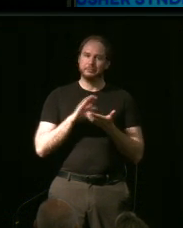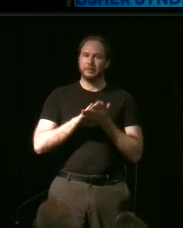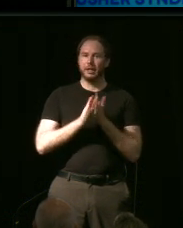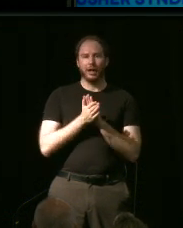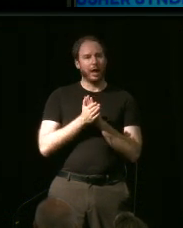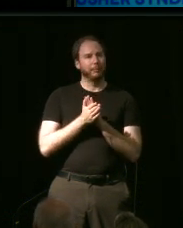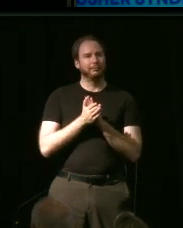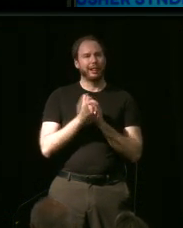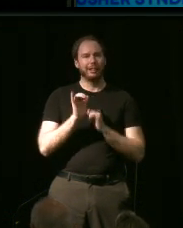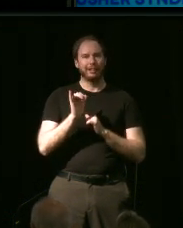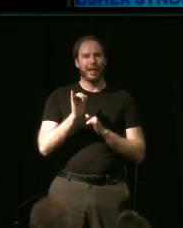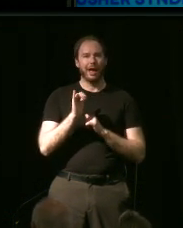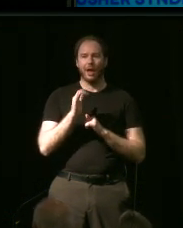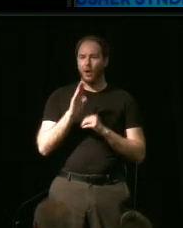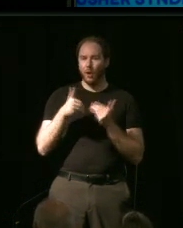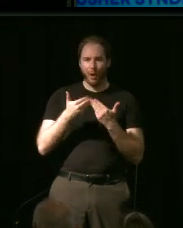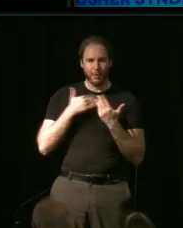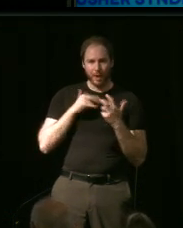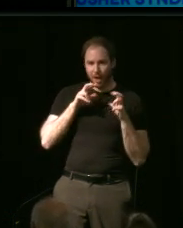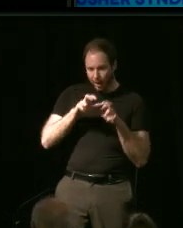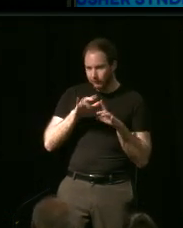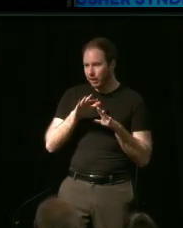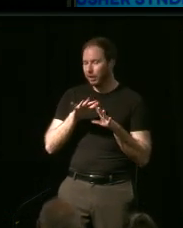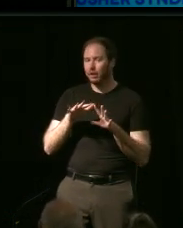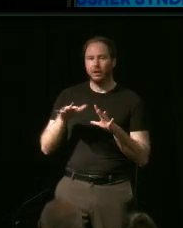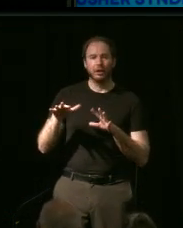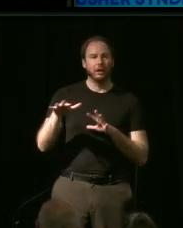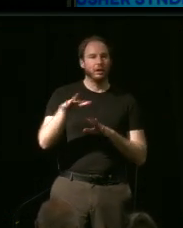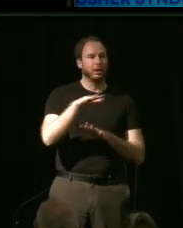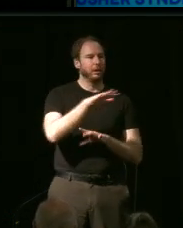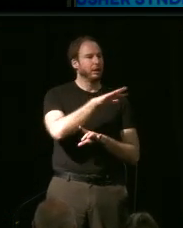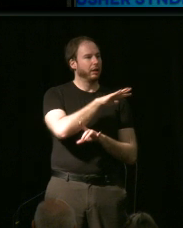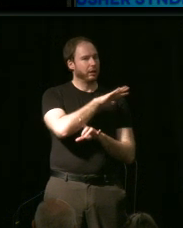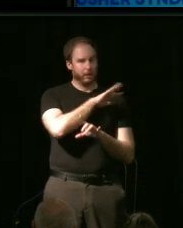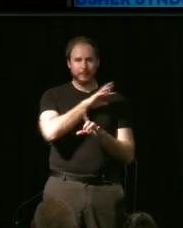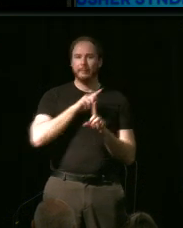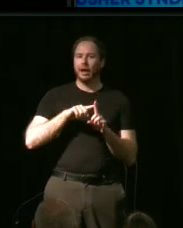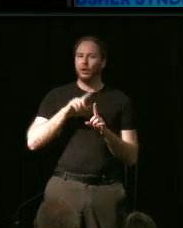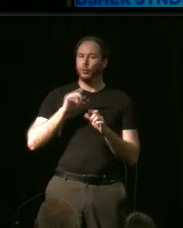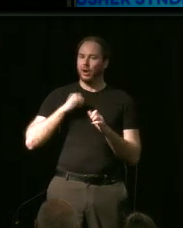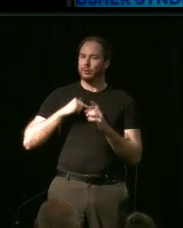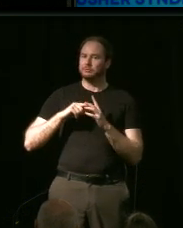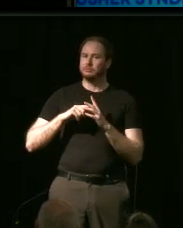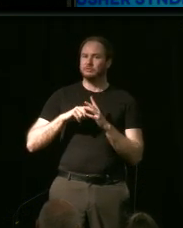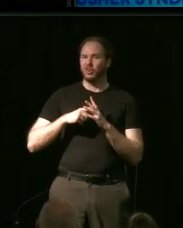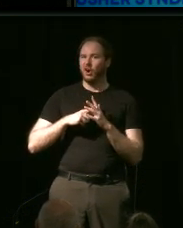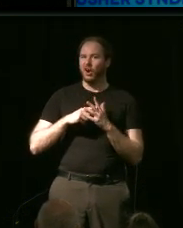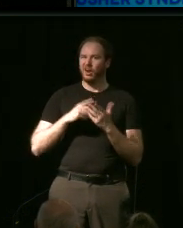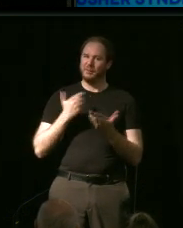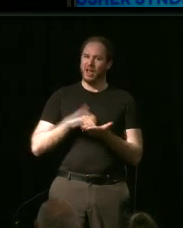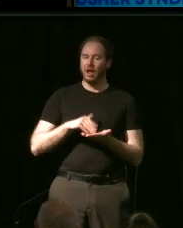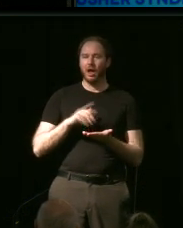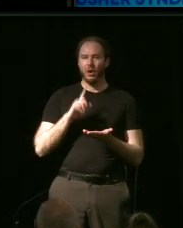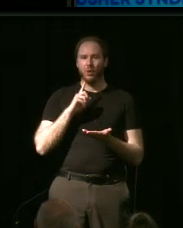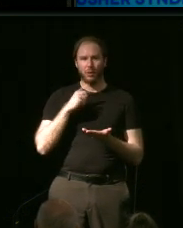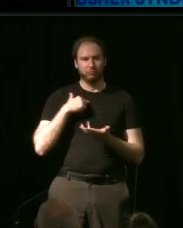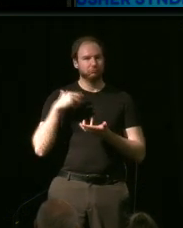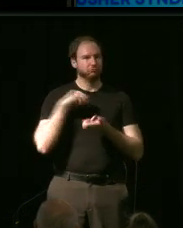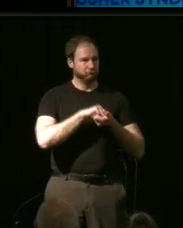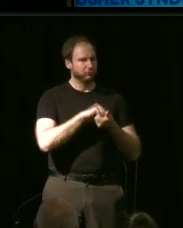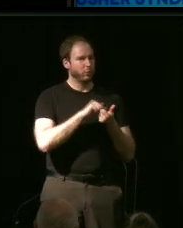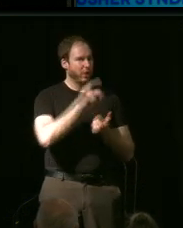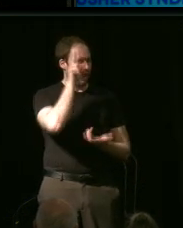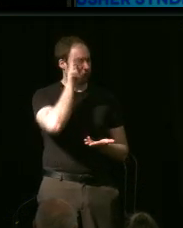circle of efforts and work that I've had the privilege of being able to do really hand in hand with Usher